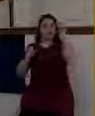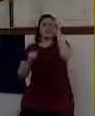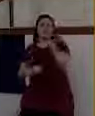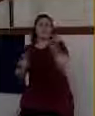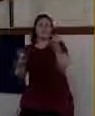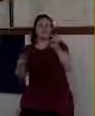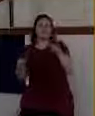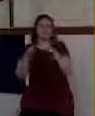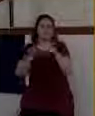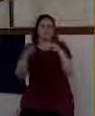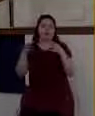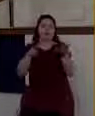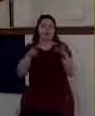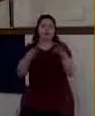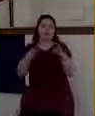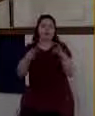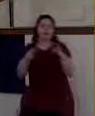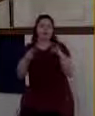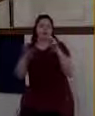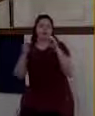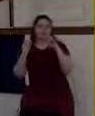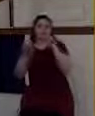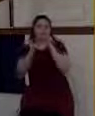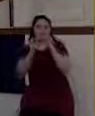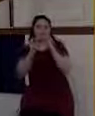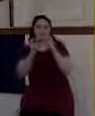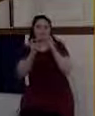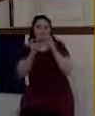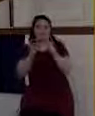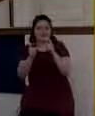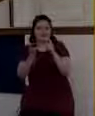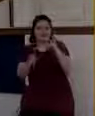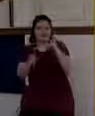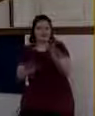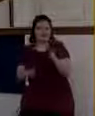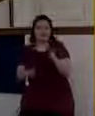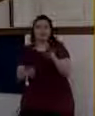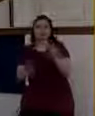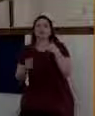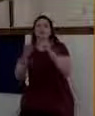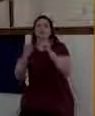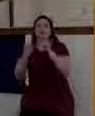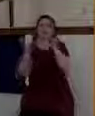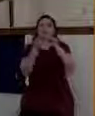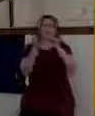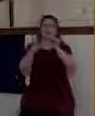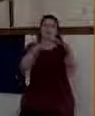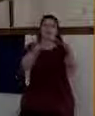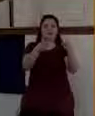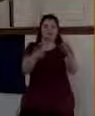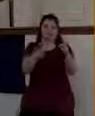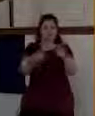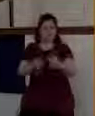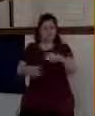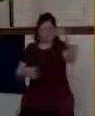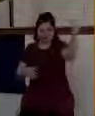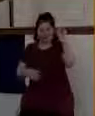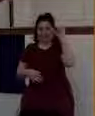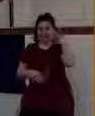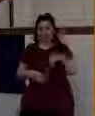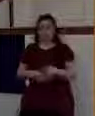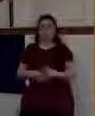in, cry against the altar, get out. In fact, don't go the same way you came. Just get out of there fast. God didn't want him